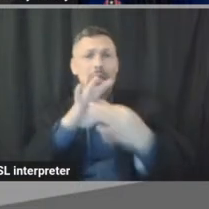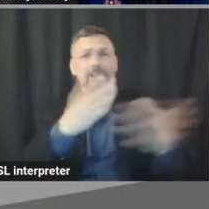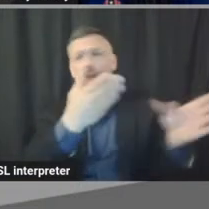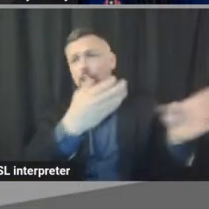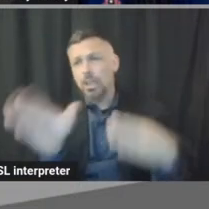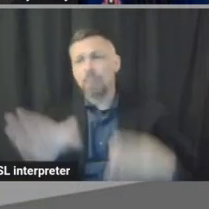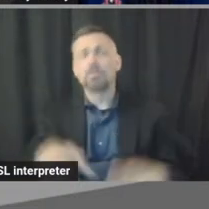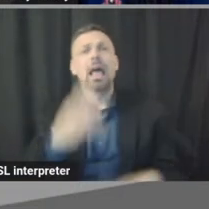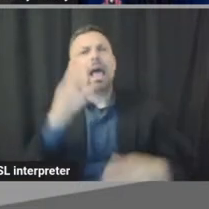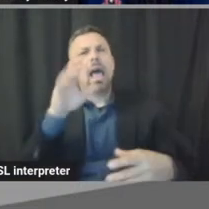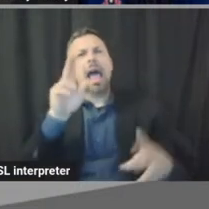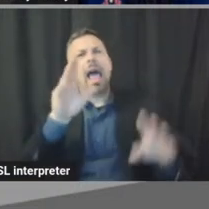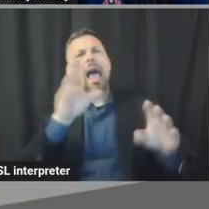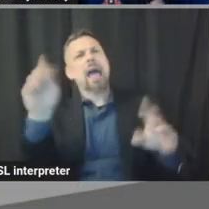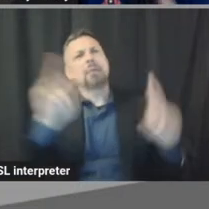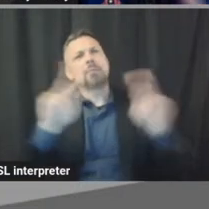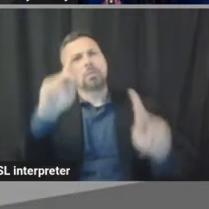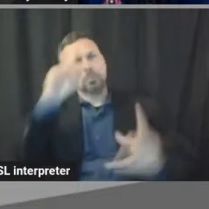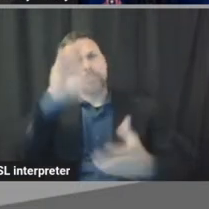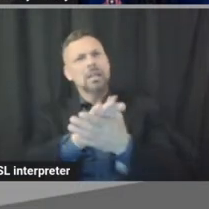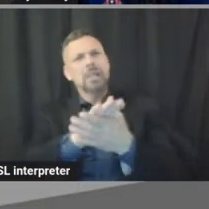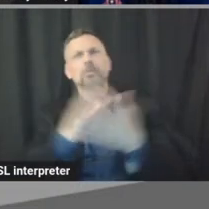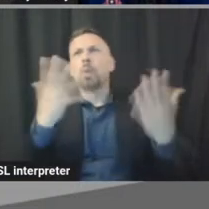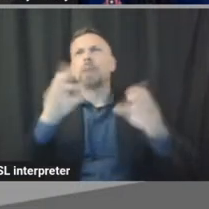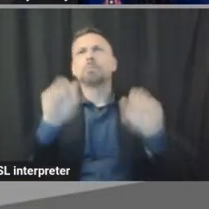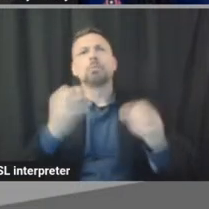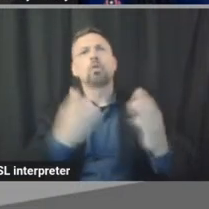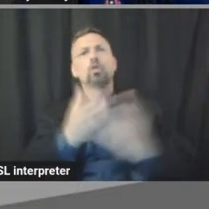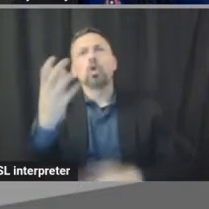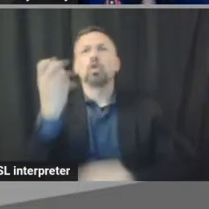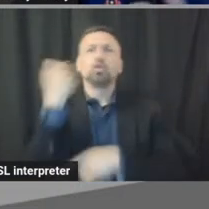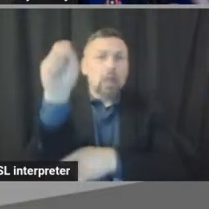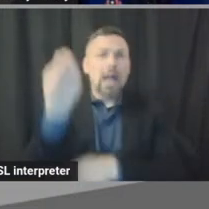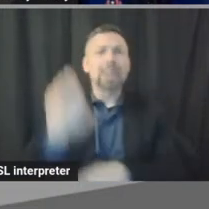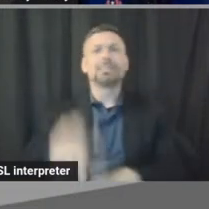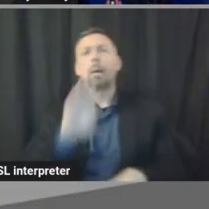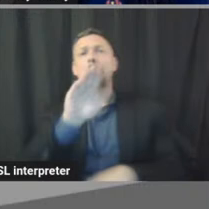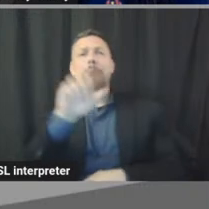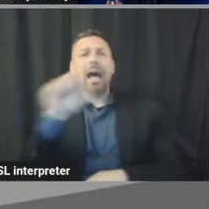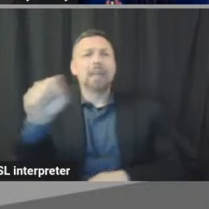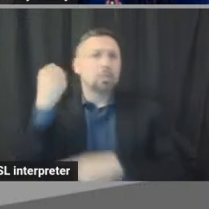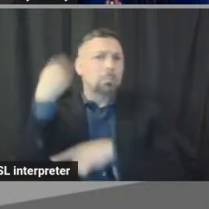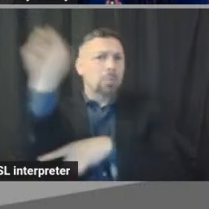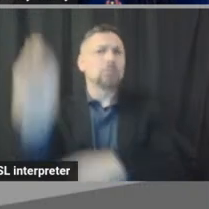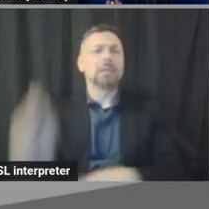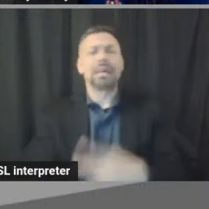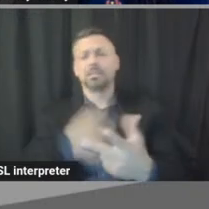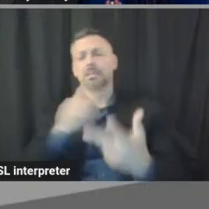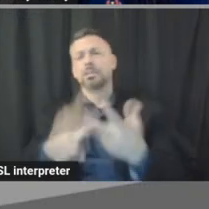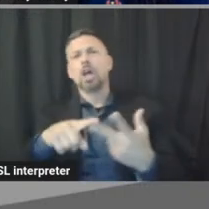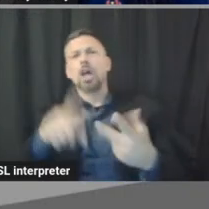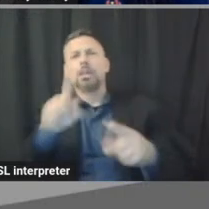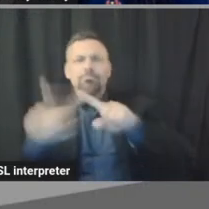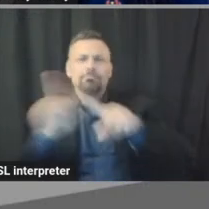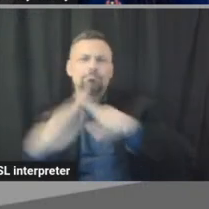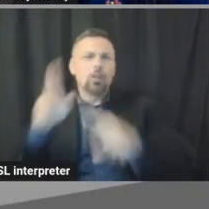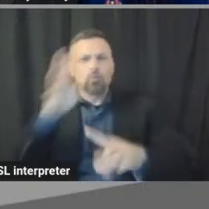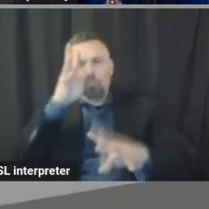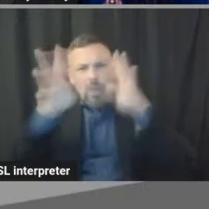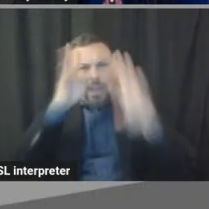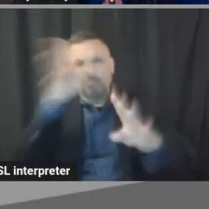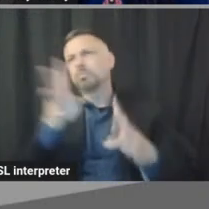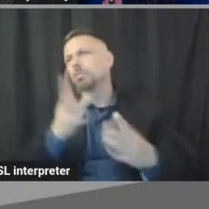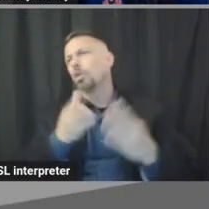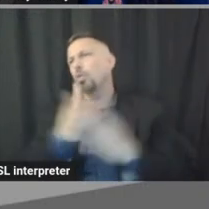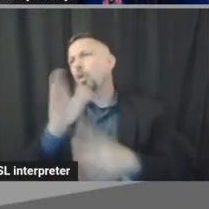what's possible through strikes, mass protests, mutual aids, creative uses of the arts, and so many more things.